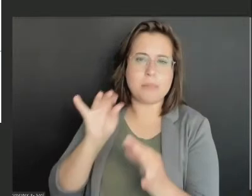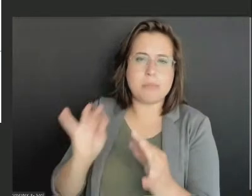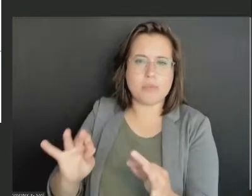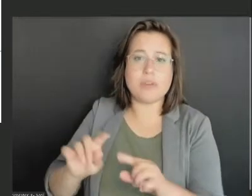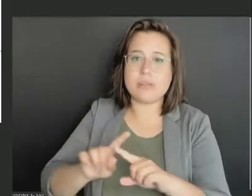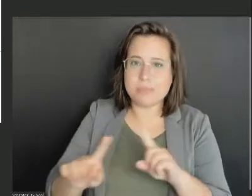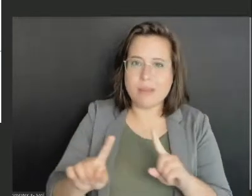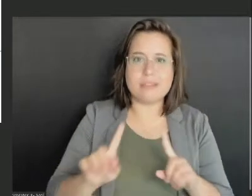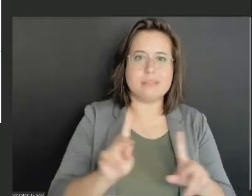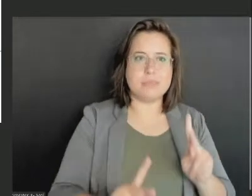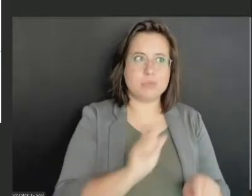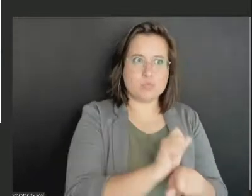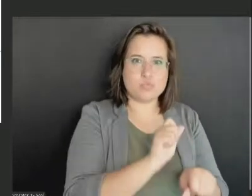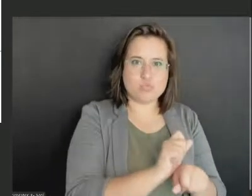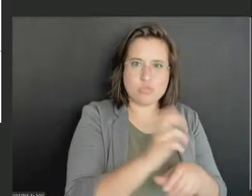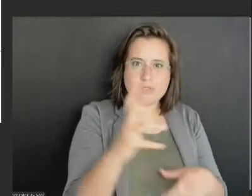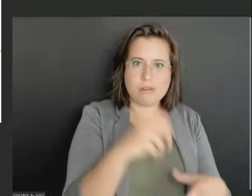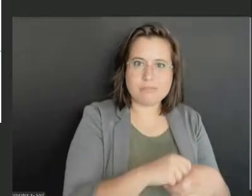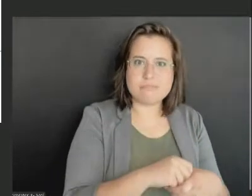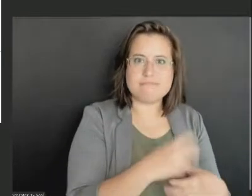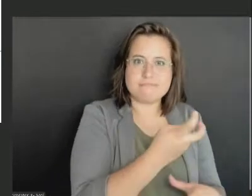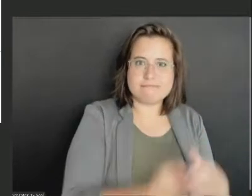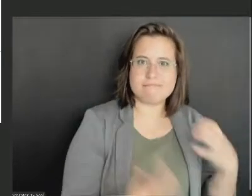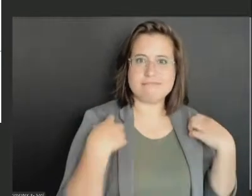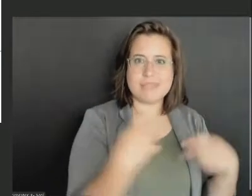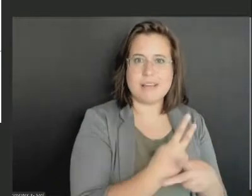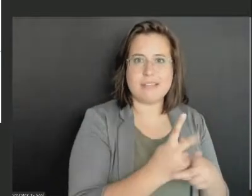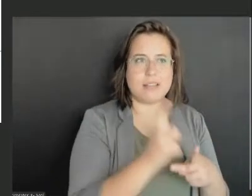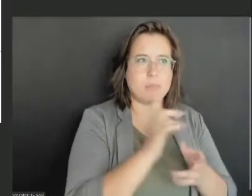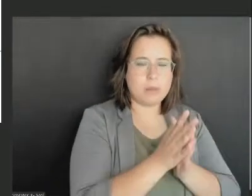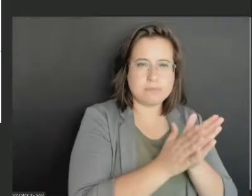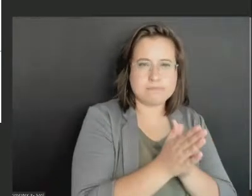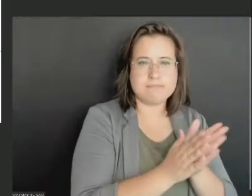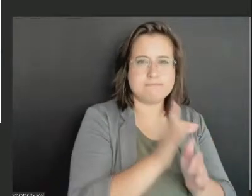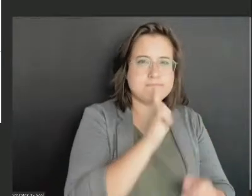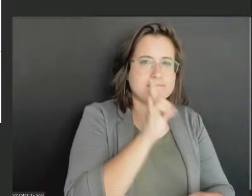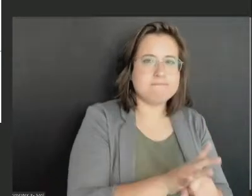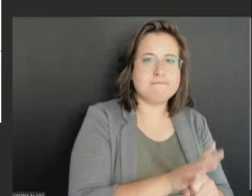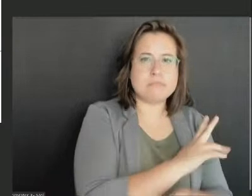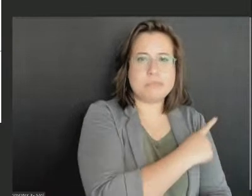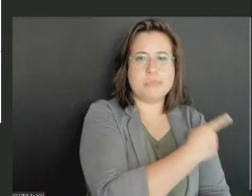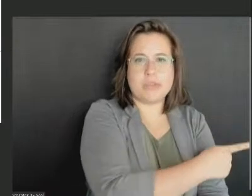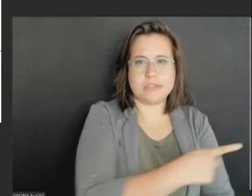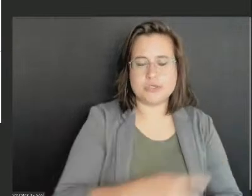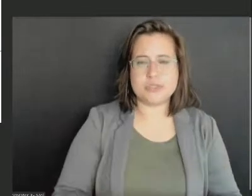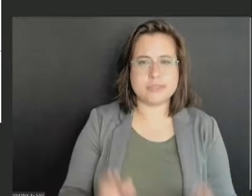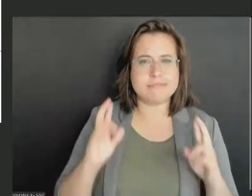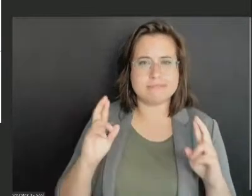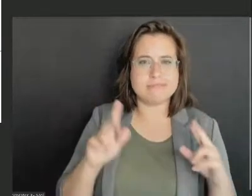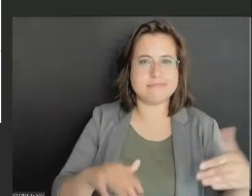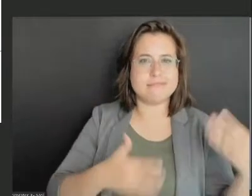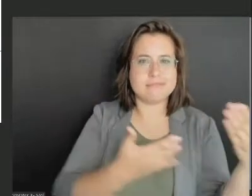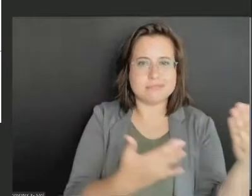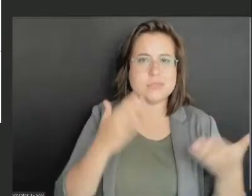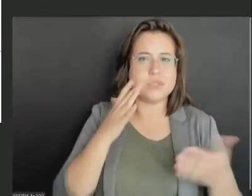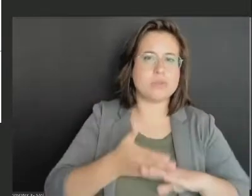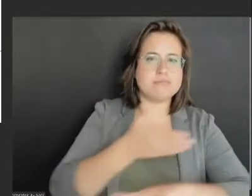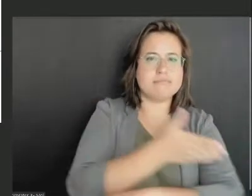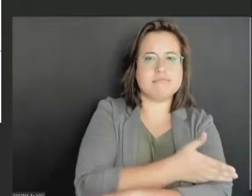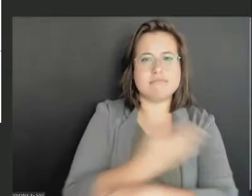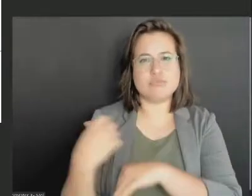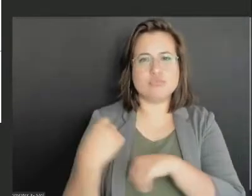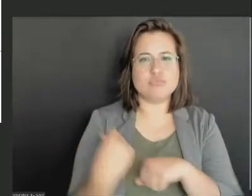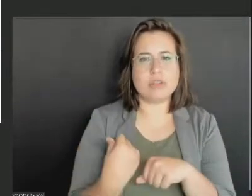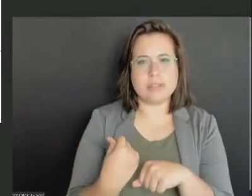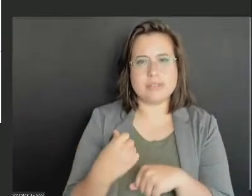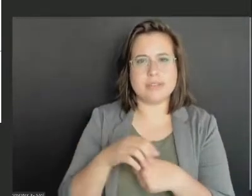serve. We hope these recommendations help strengthen our country and improve our ability to provide effective and equitable care to